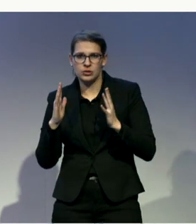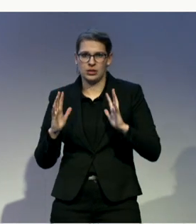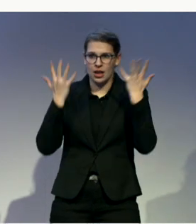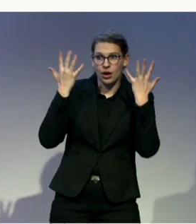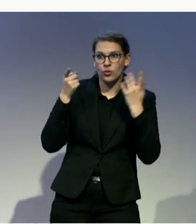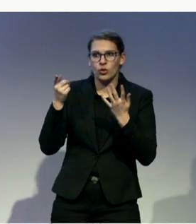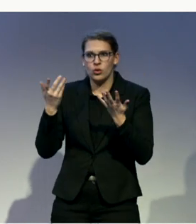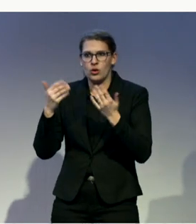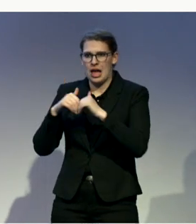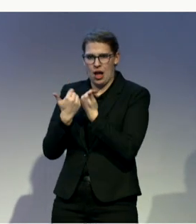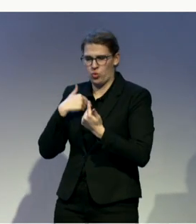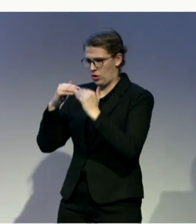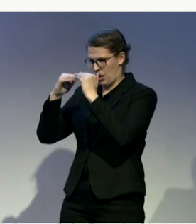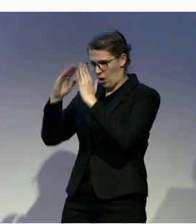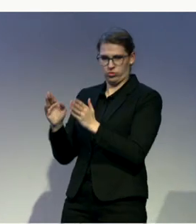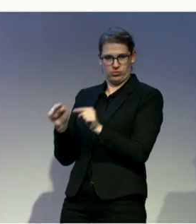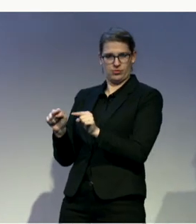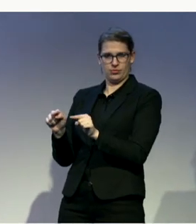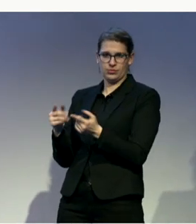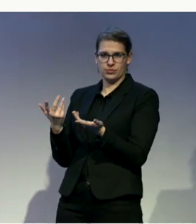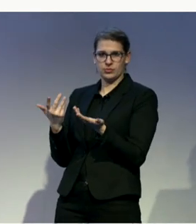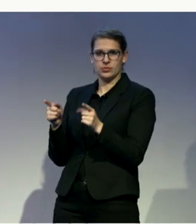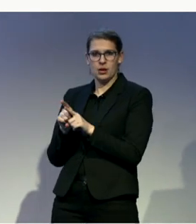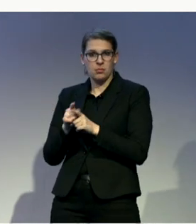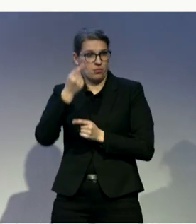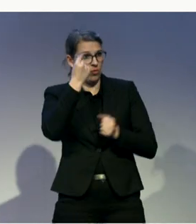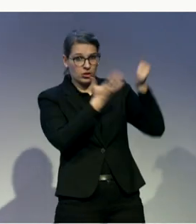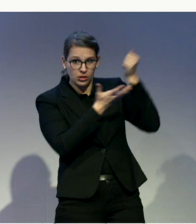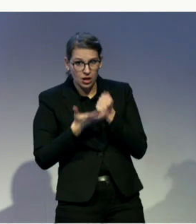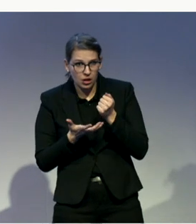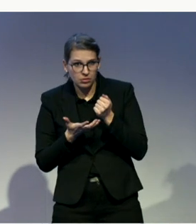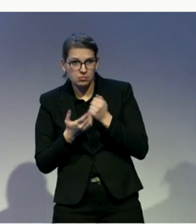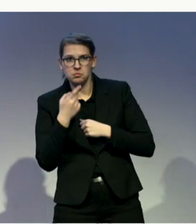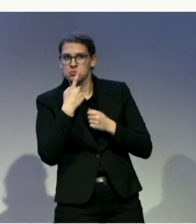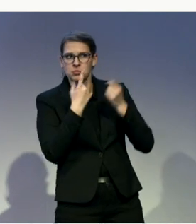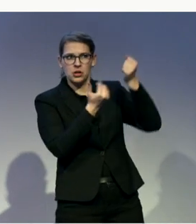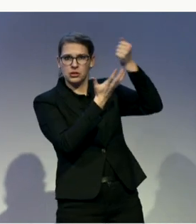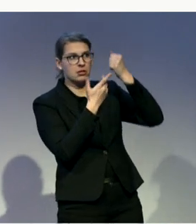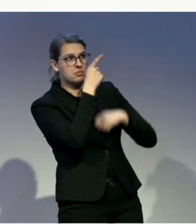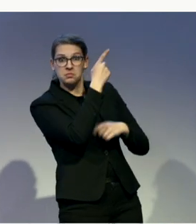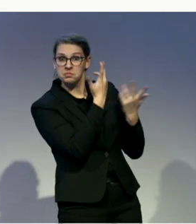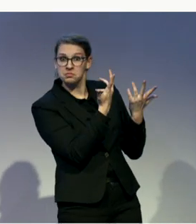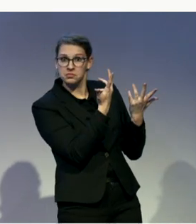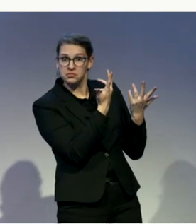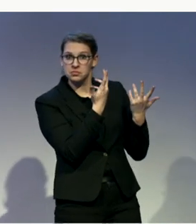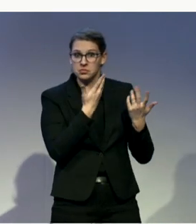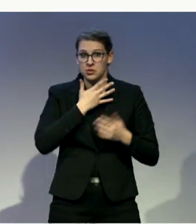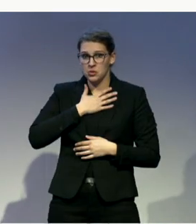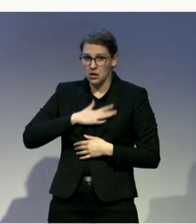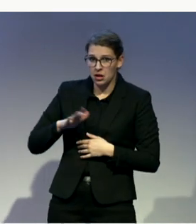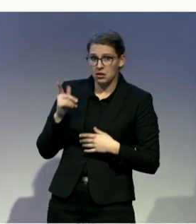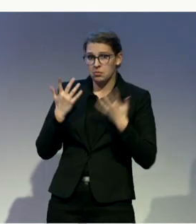streams behind the projects you are doing. So do you want to comment maybe